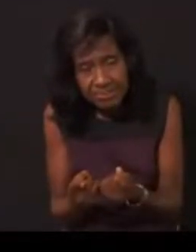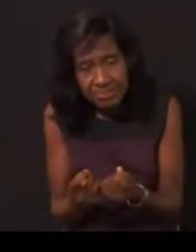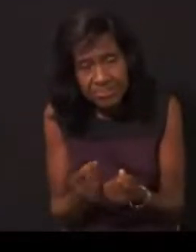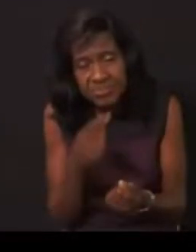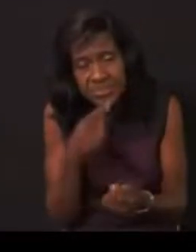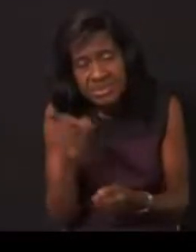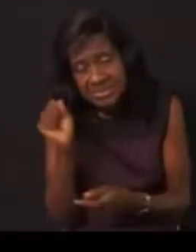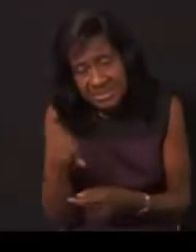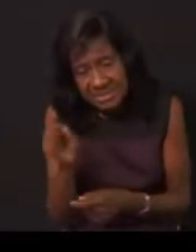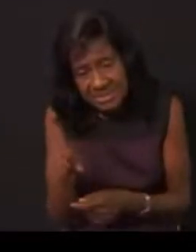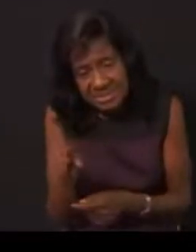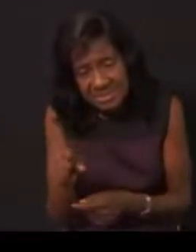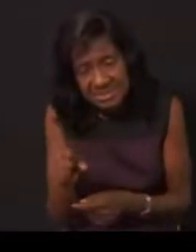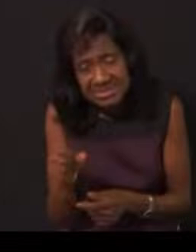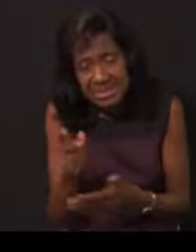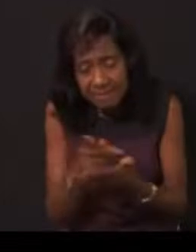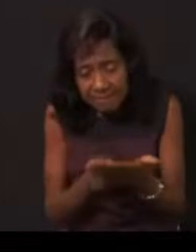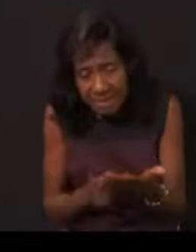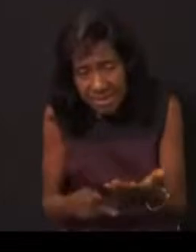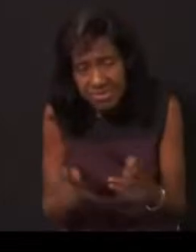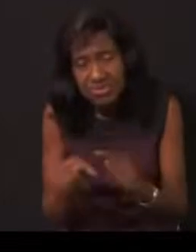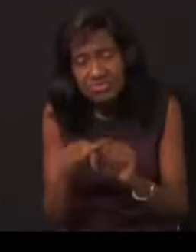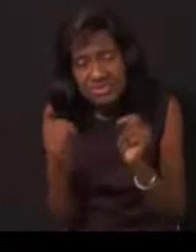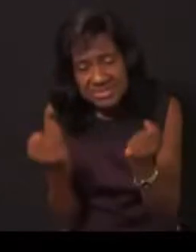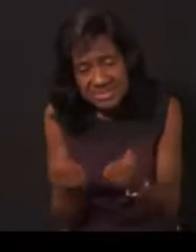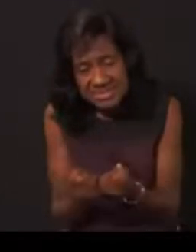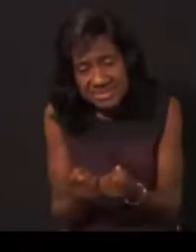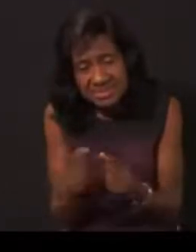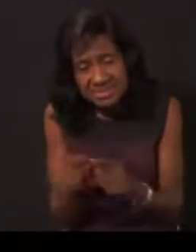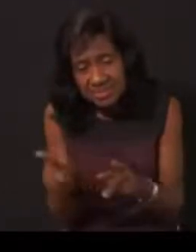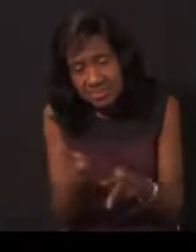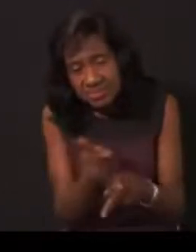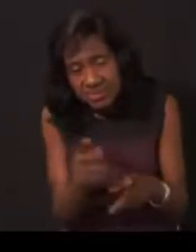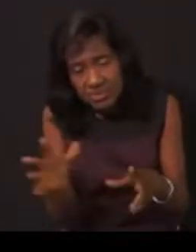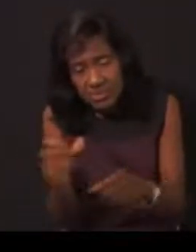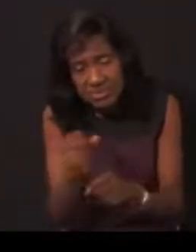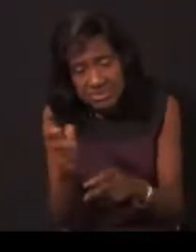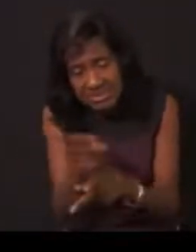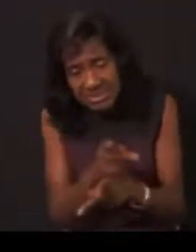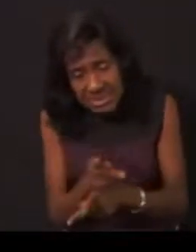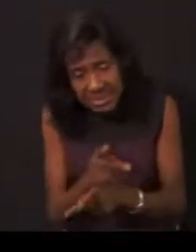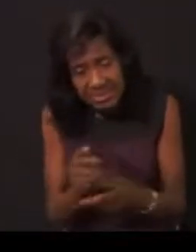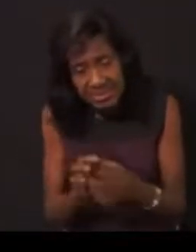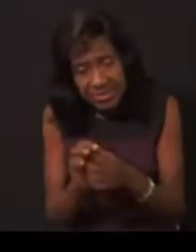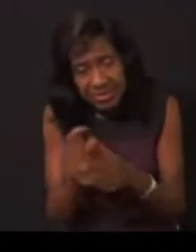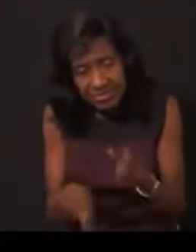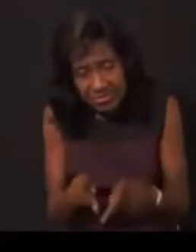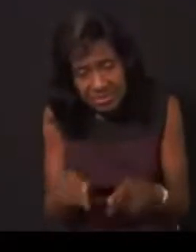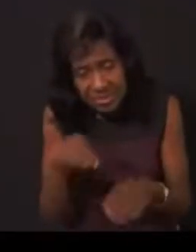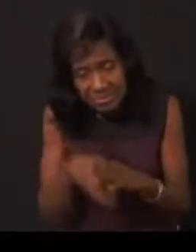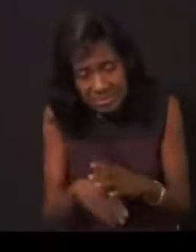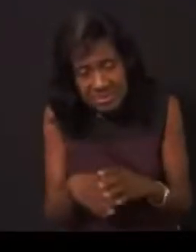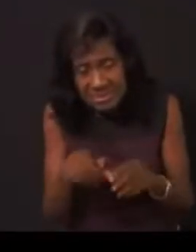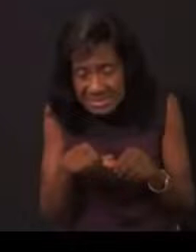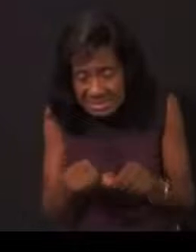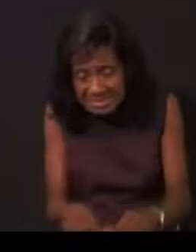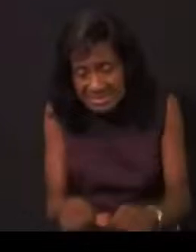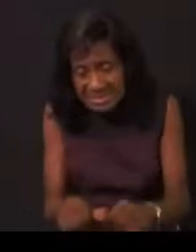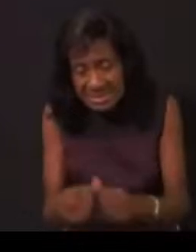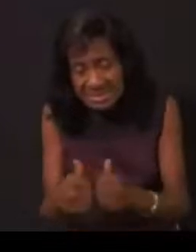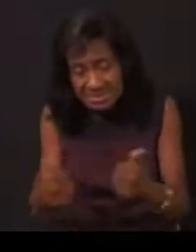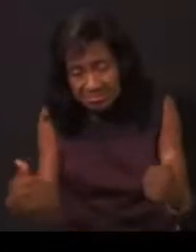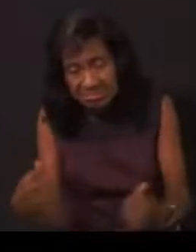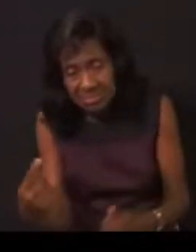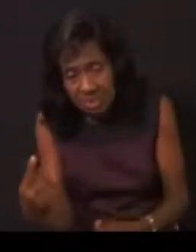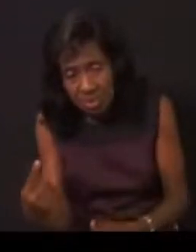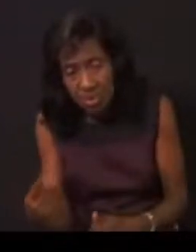part and parcel. All part and parcel. And in that note, there's still hundreds of people, much like